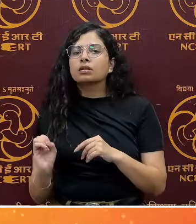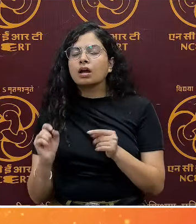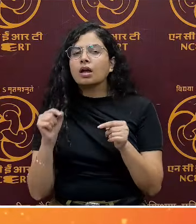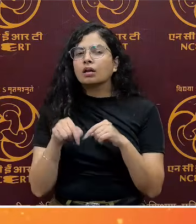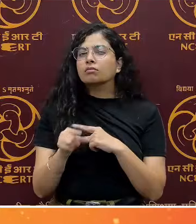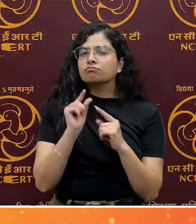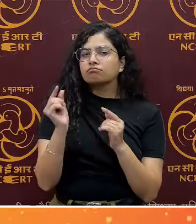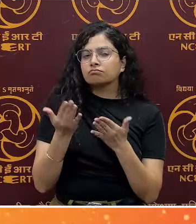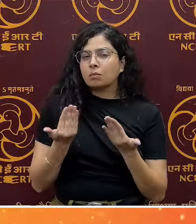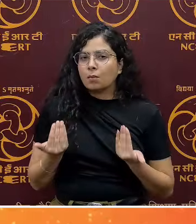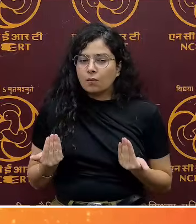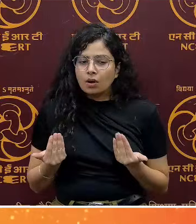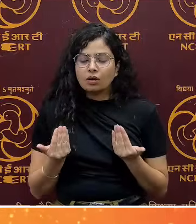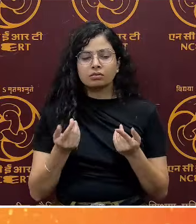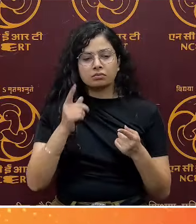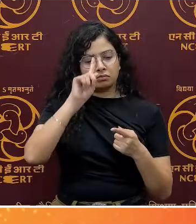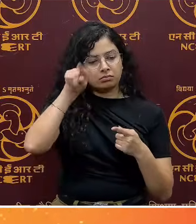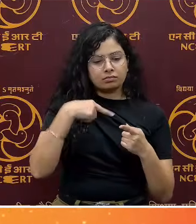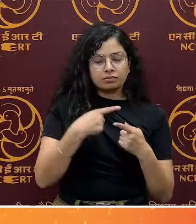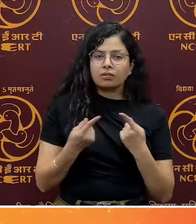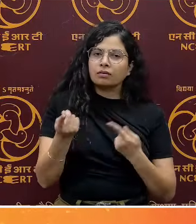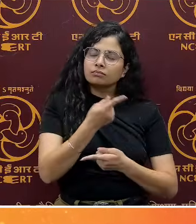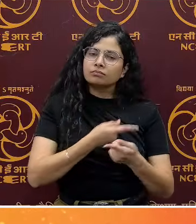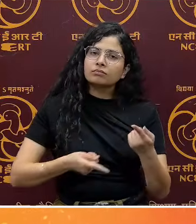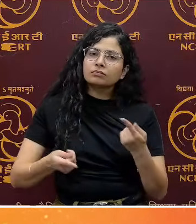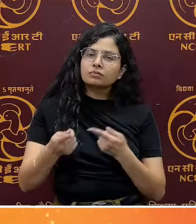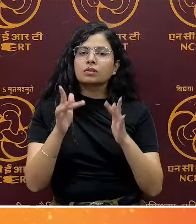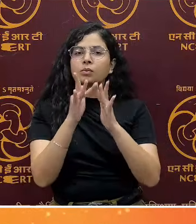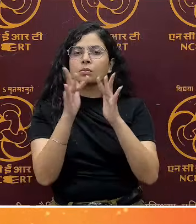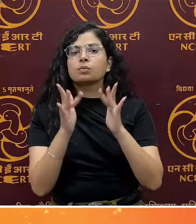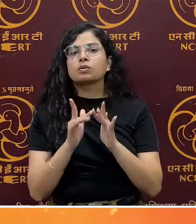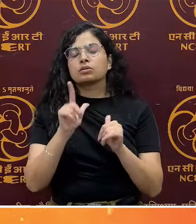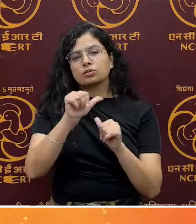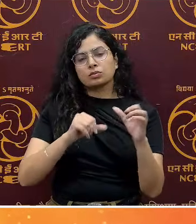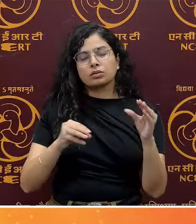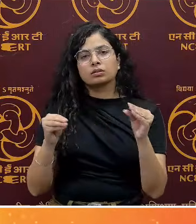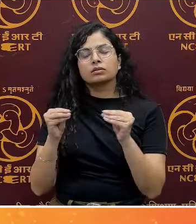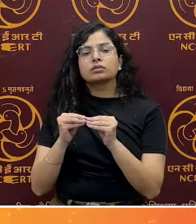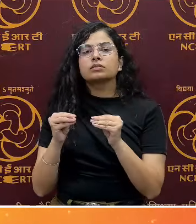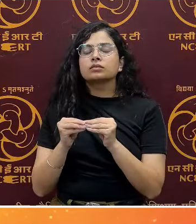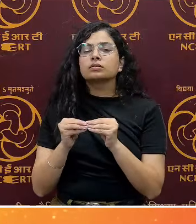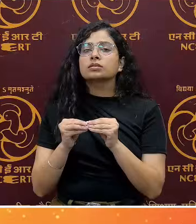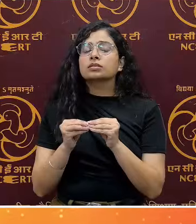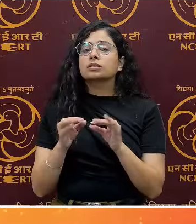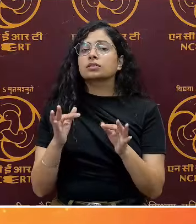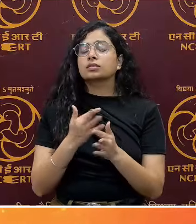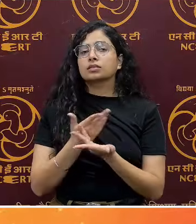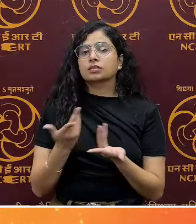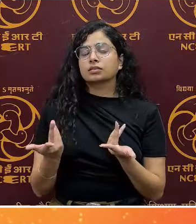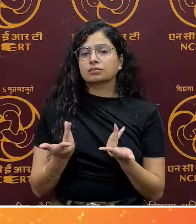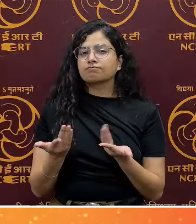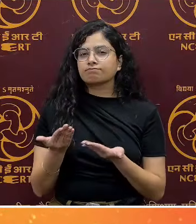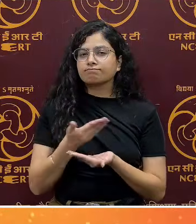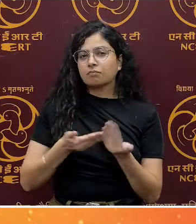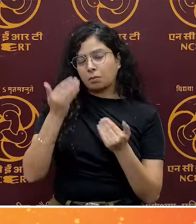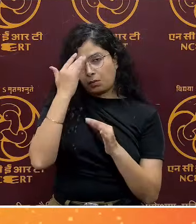that the sir is mentioning to all our students of the virtual lab, and these are the perks that we are going to know more about it,